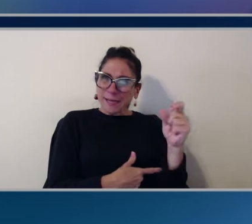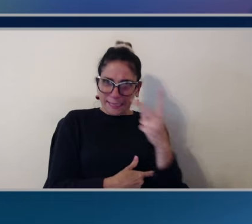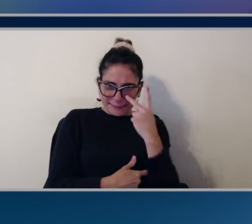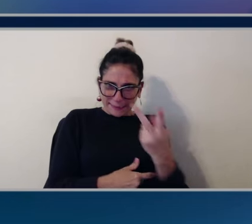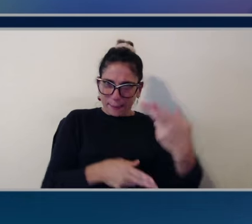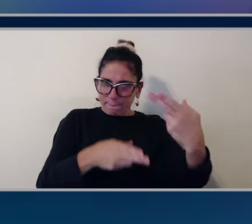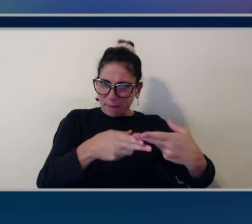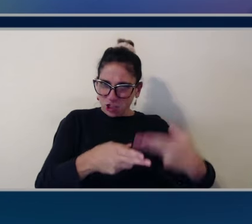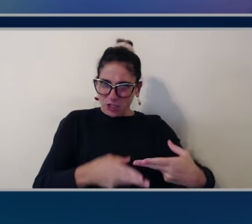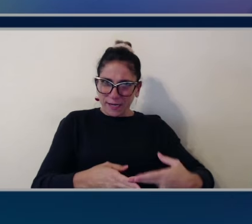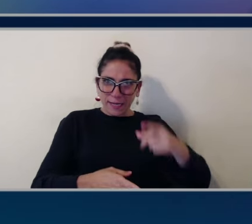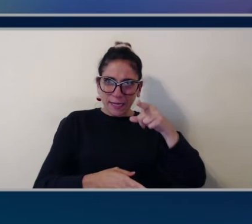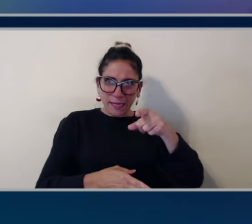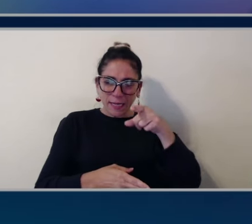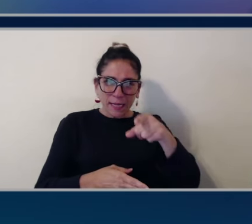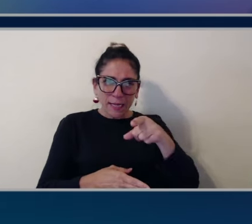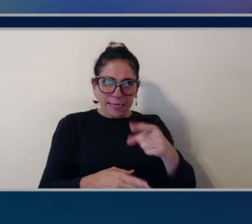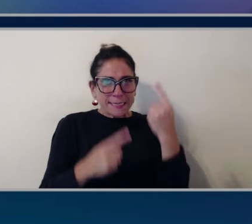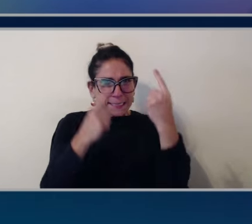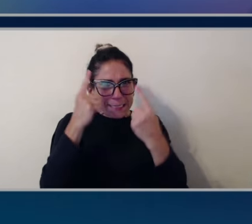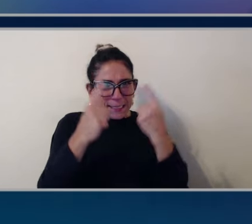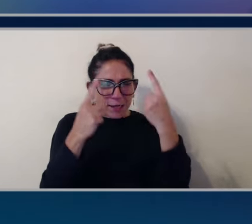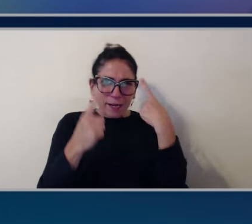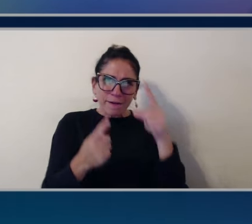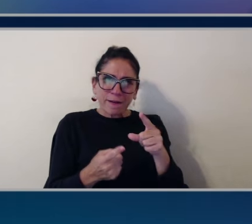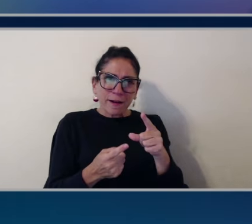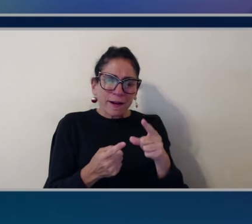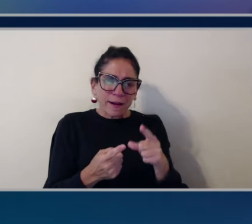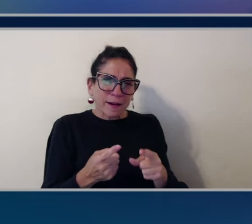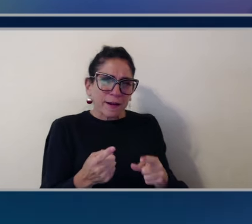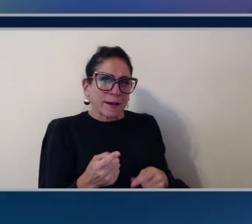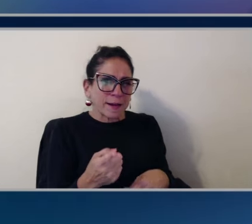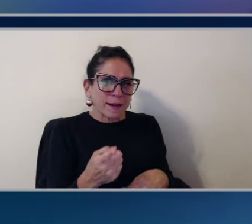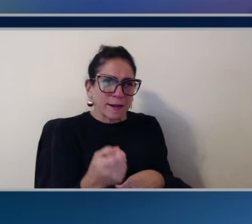like considerations really for Parquet. Exactly.